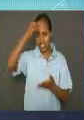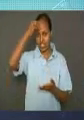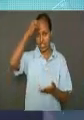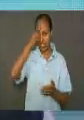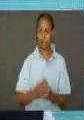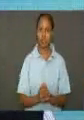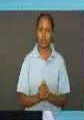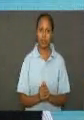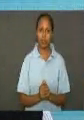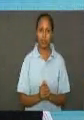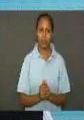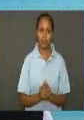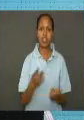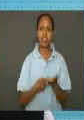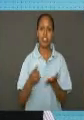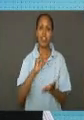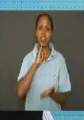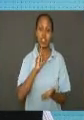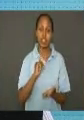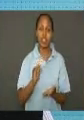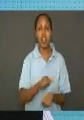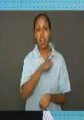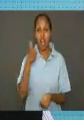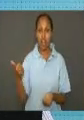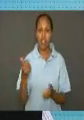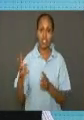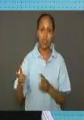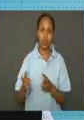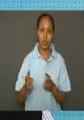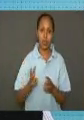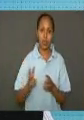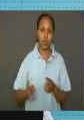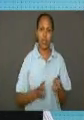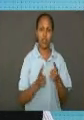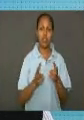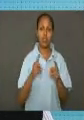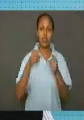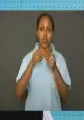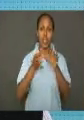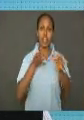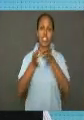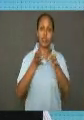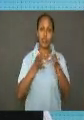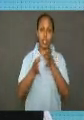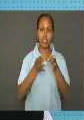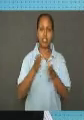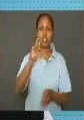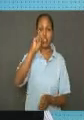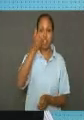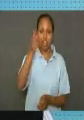lesson. There is another way to express